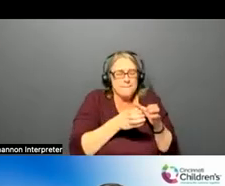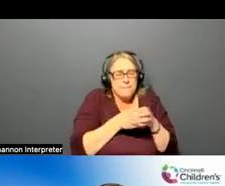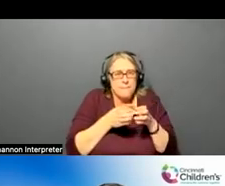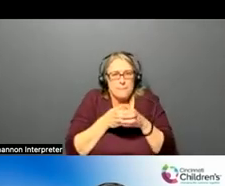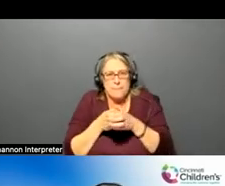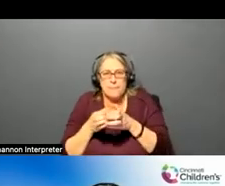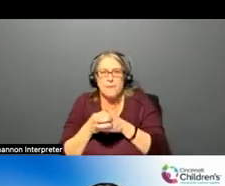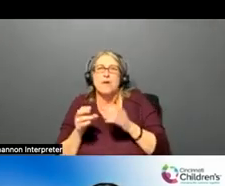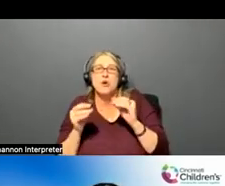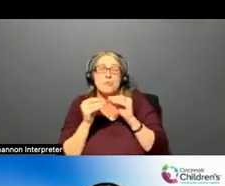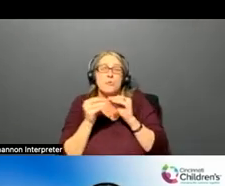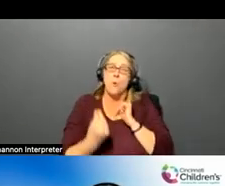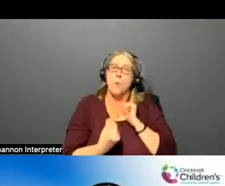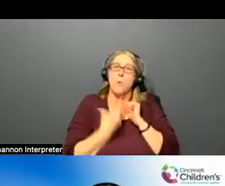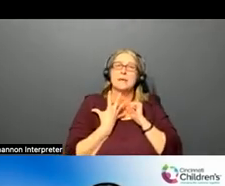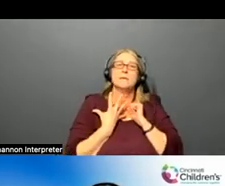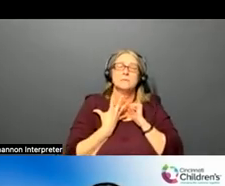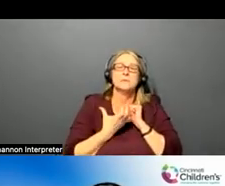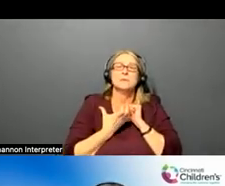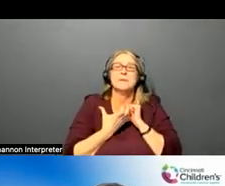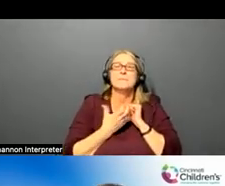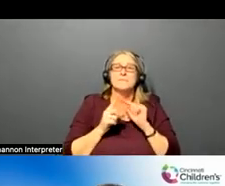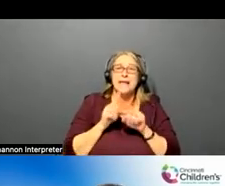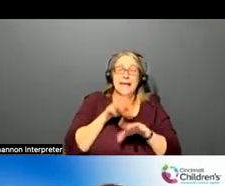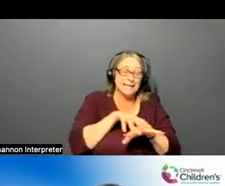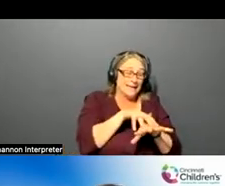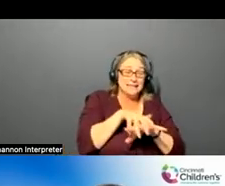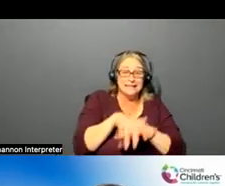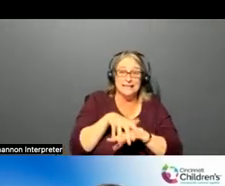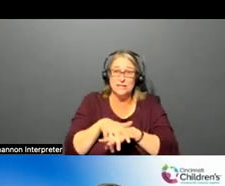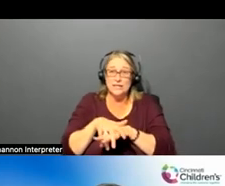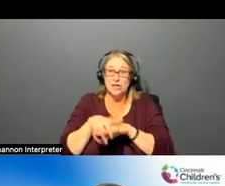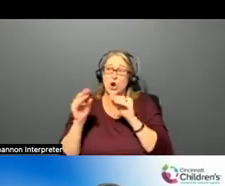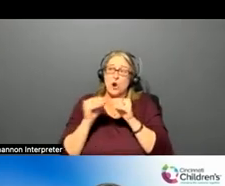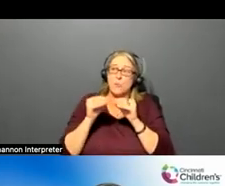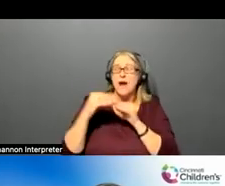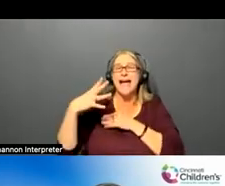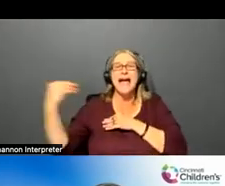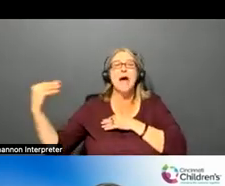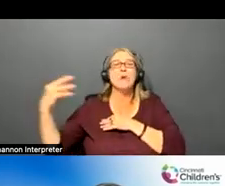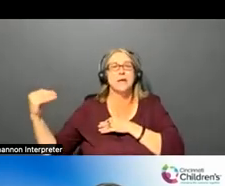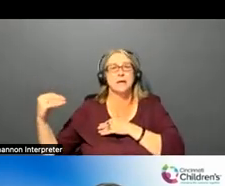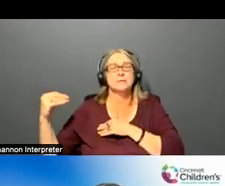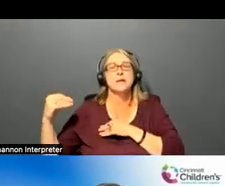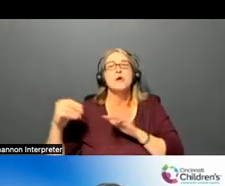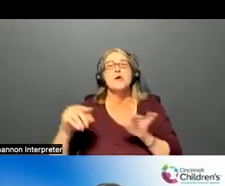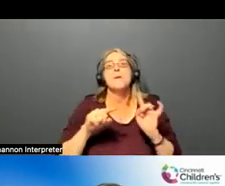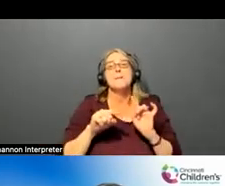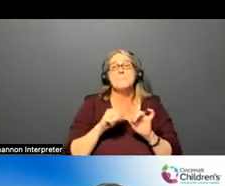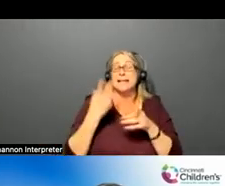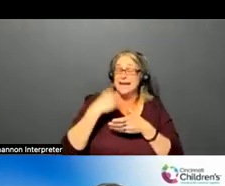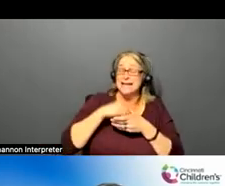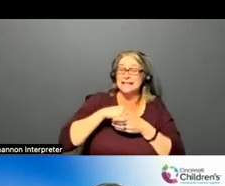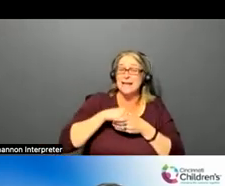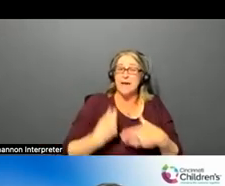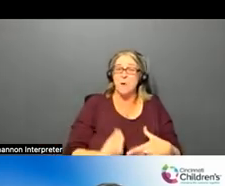more predominantly white, and indigenous cultures are on more so on the outskirts. But even within the white